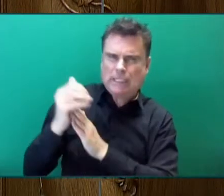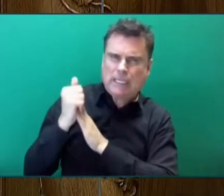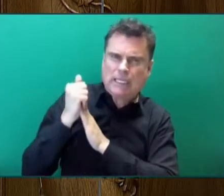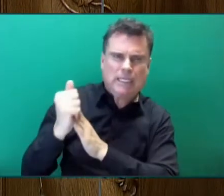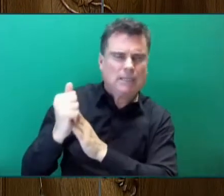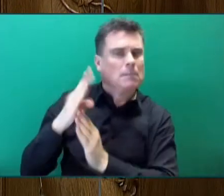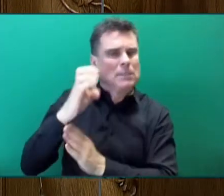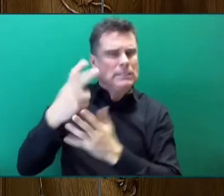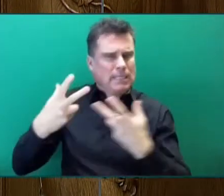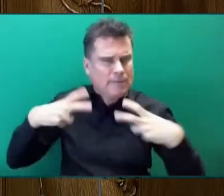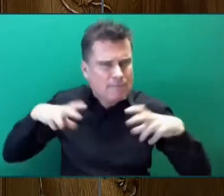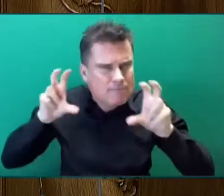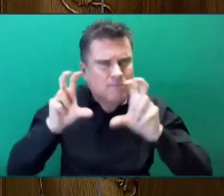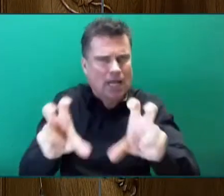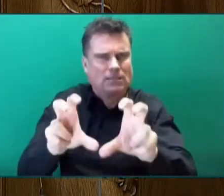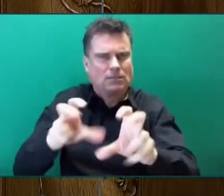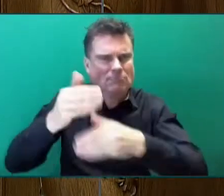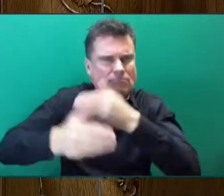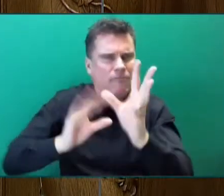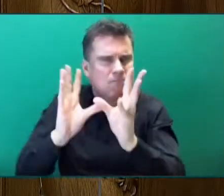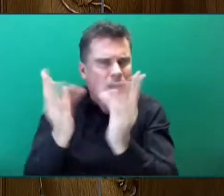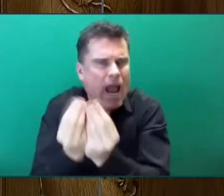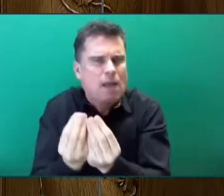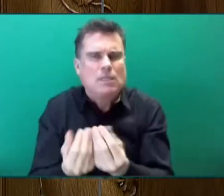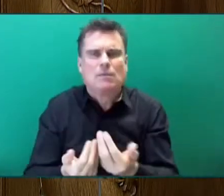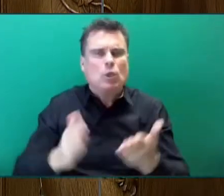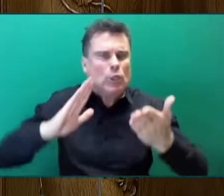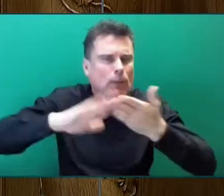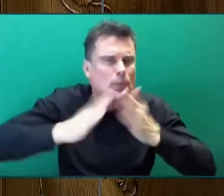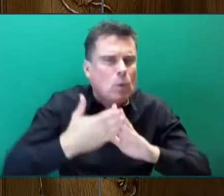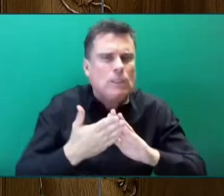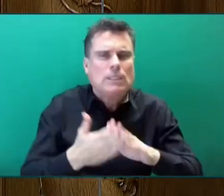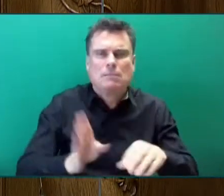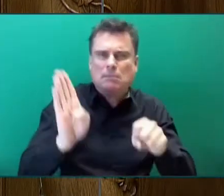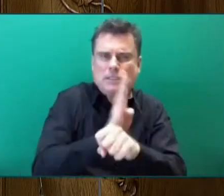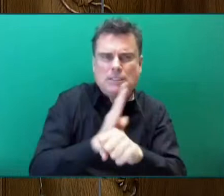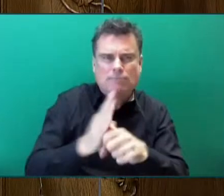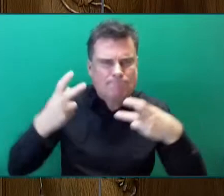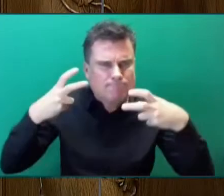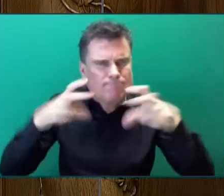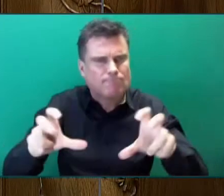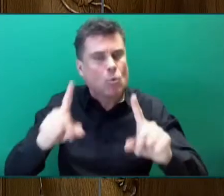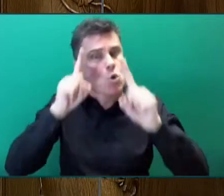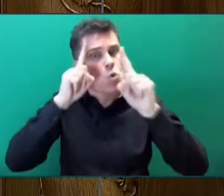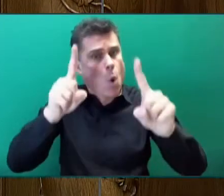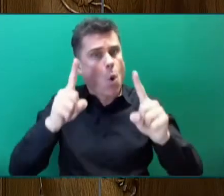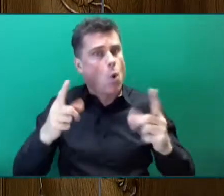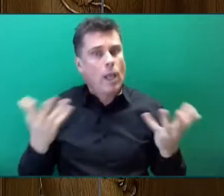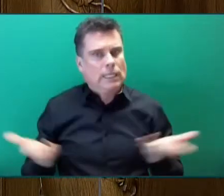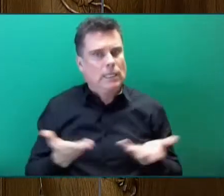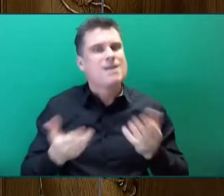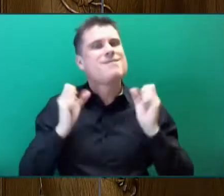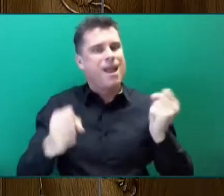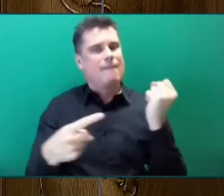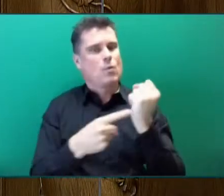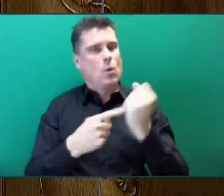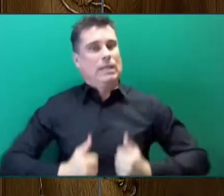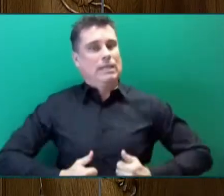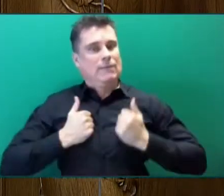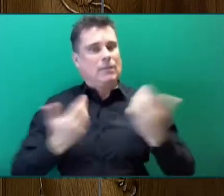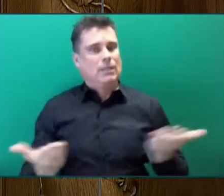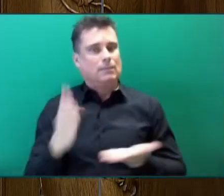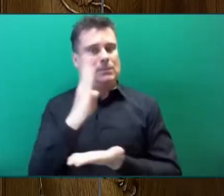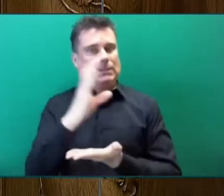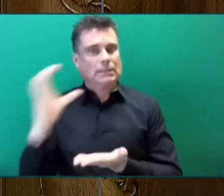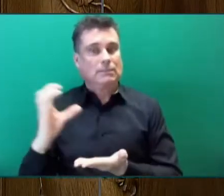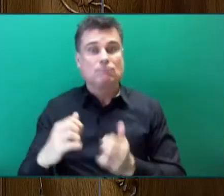life more affordable for people. Building affordable housing helps more families find good places to live, while helping businesses